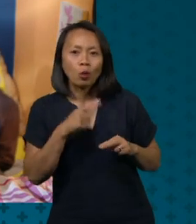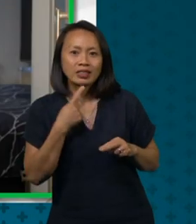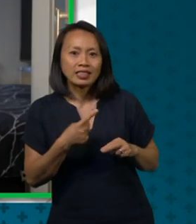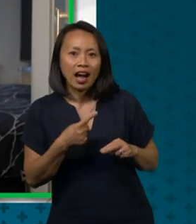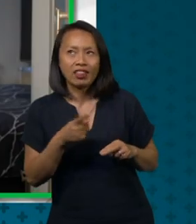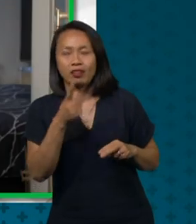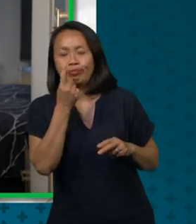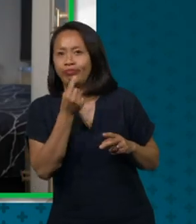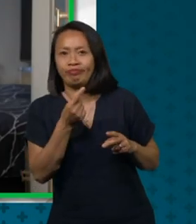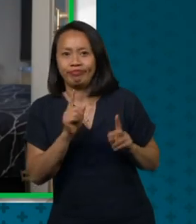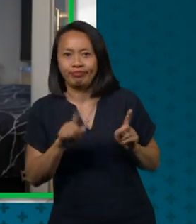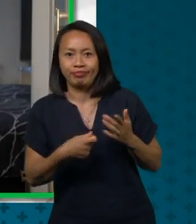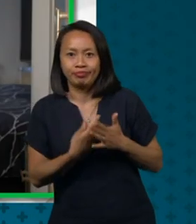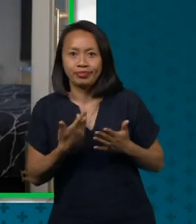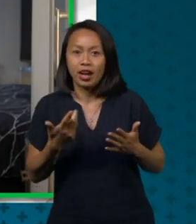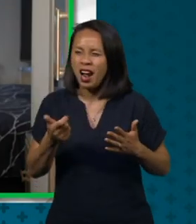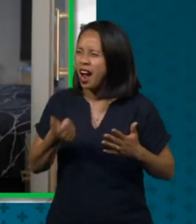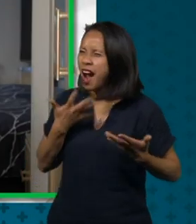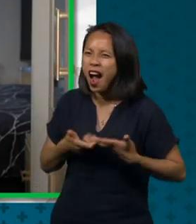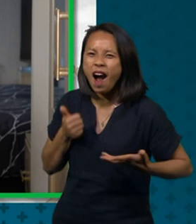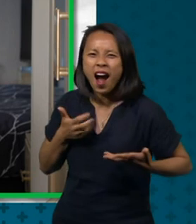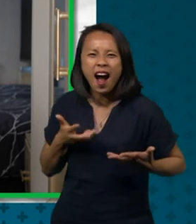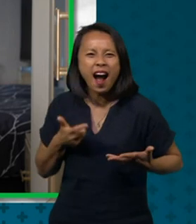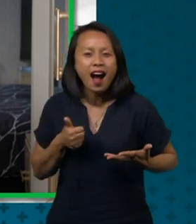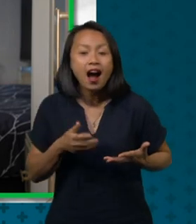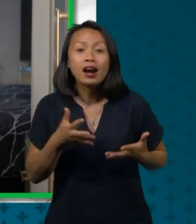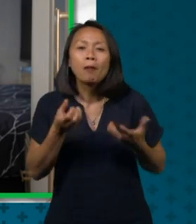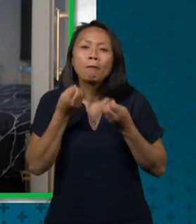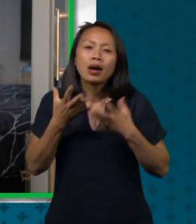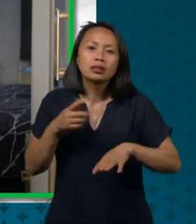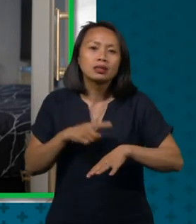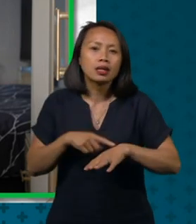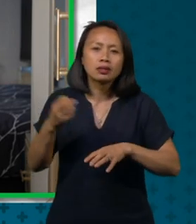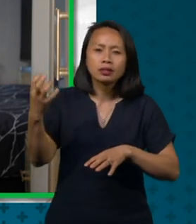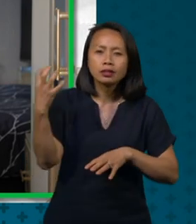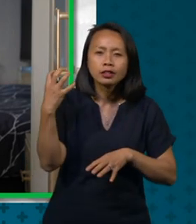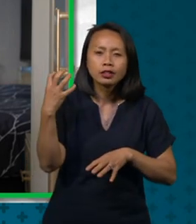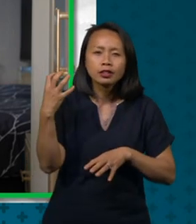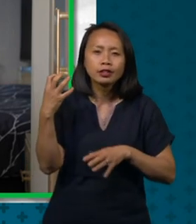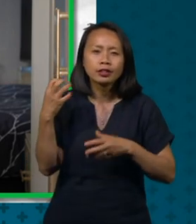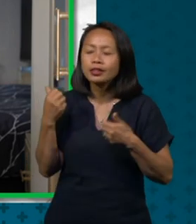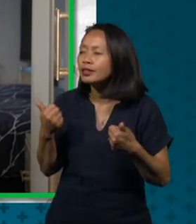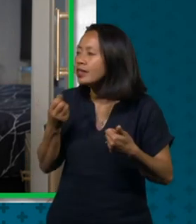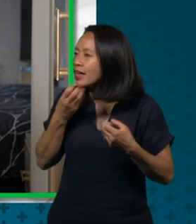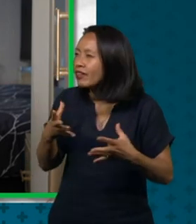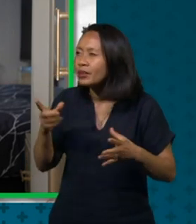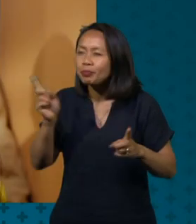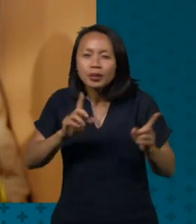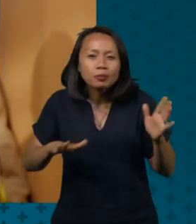amazing time. The sun is shining, we've met loads of lovely people, and tandems are a great way to travel, apart from the